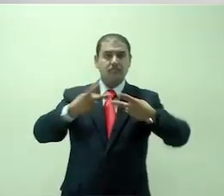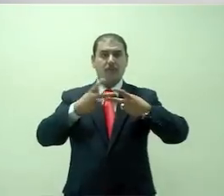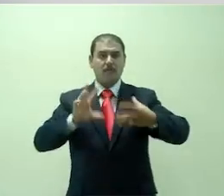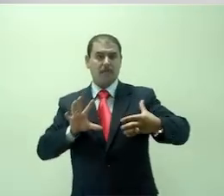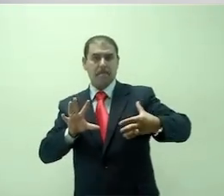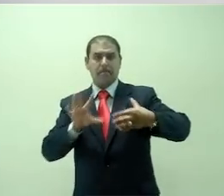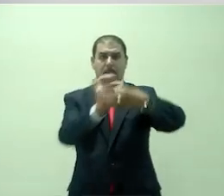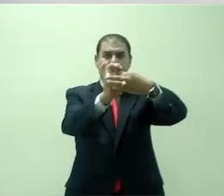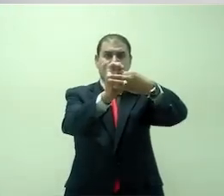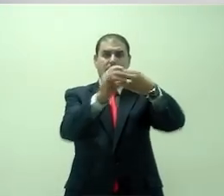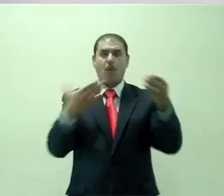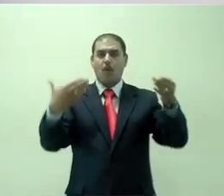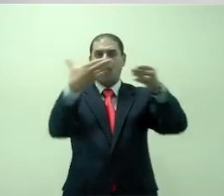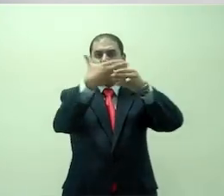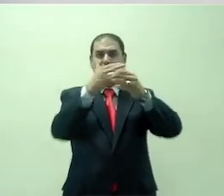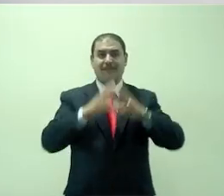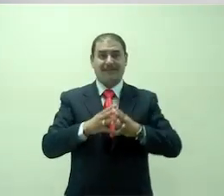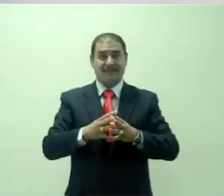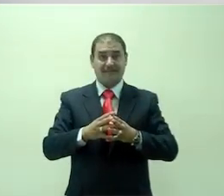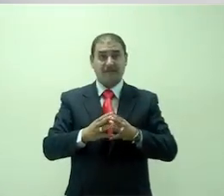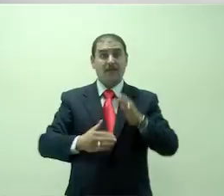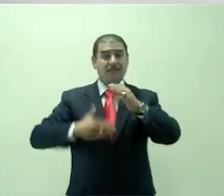double achievement.